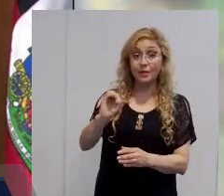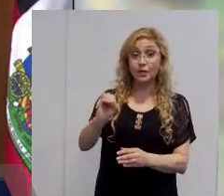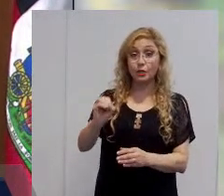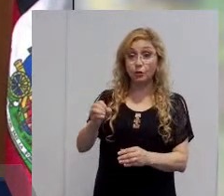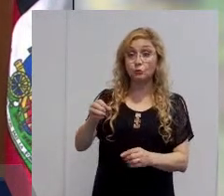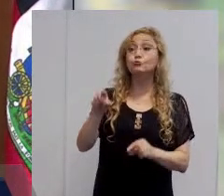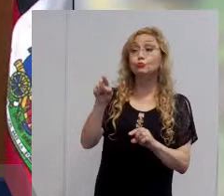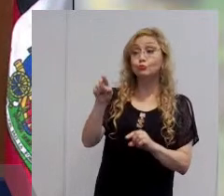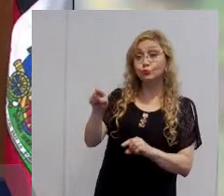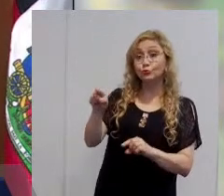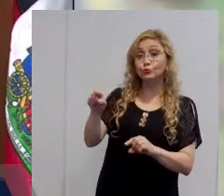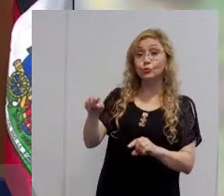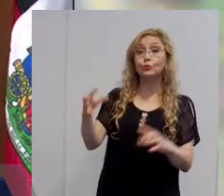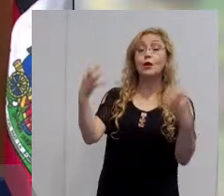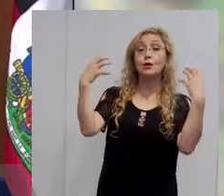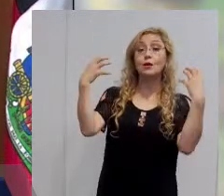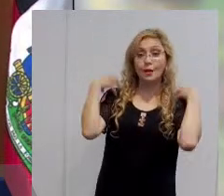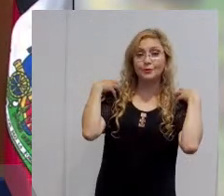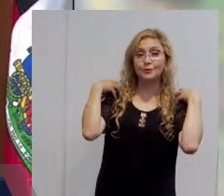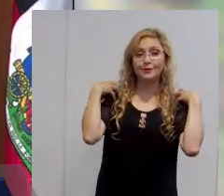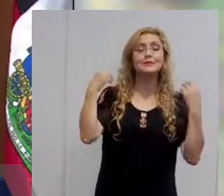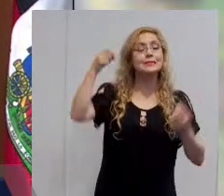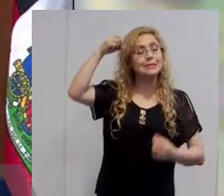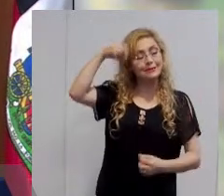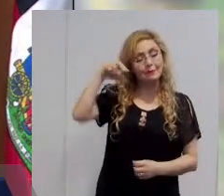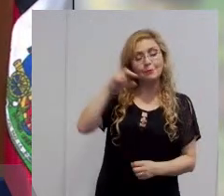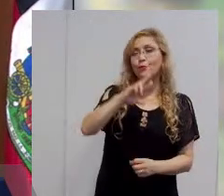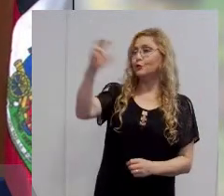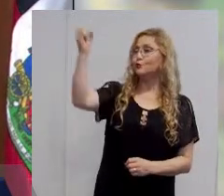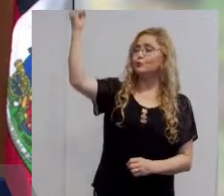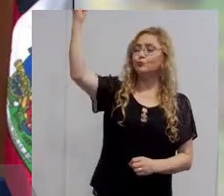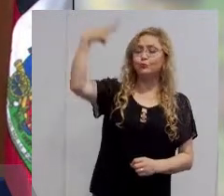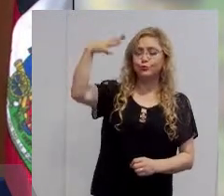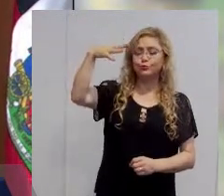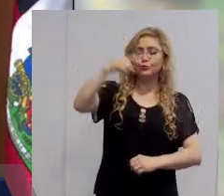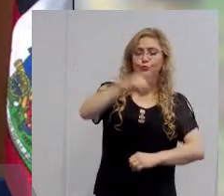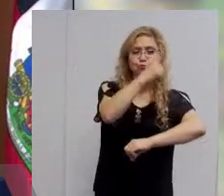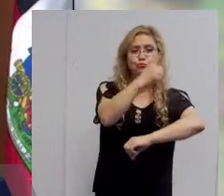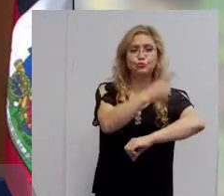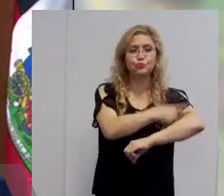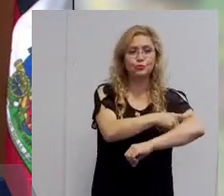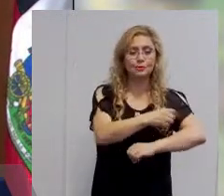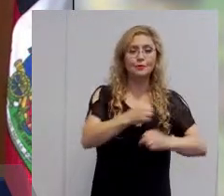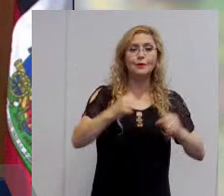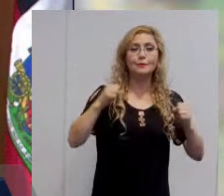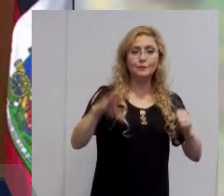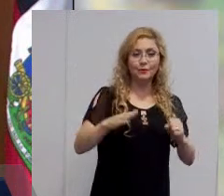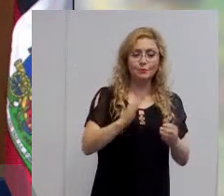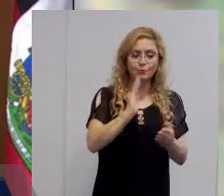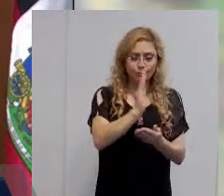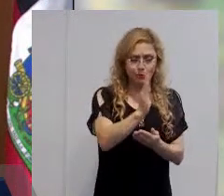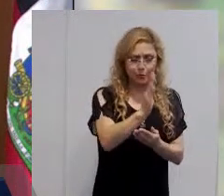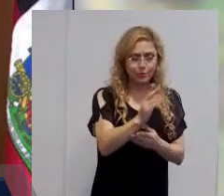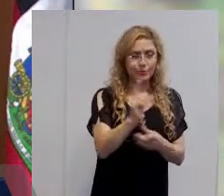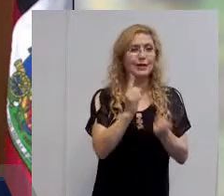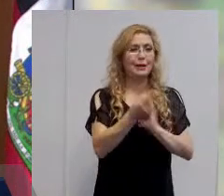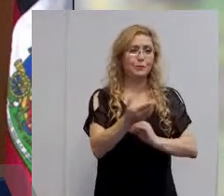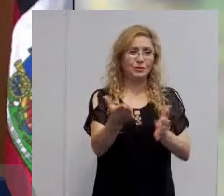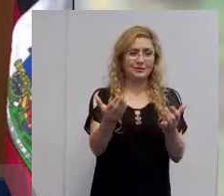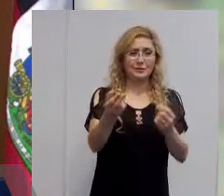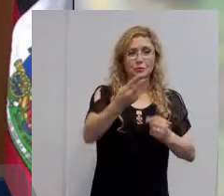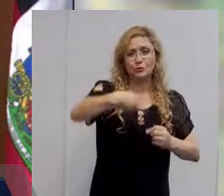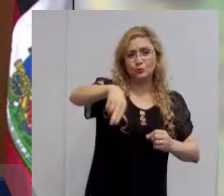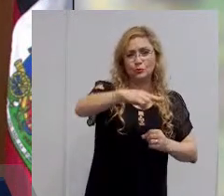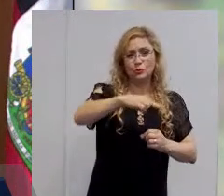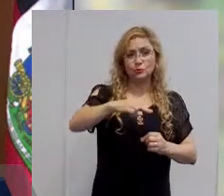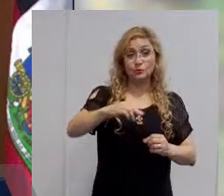Mr. Mario Lubetkin. I'm sure God will shine his way and that he will have the fortitude to bring about